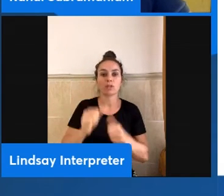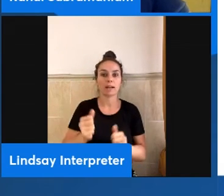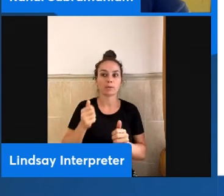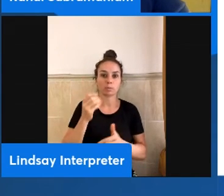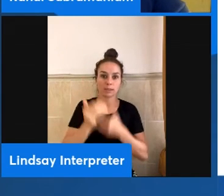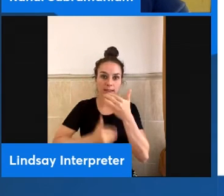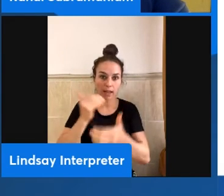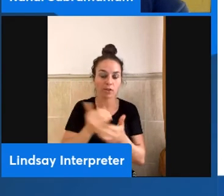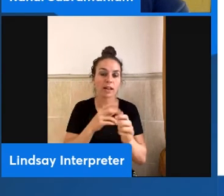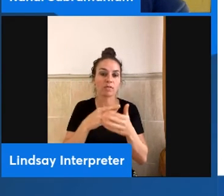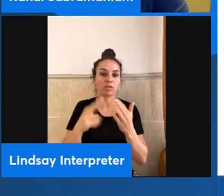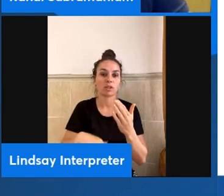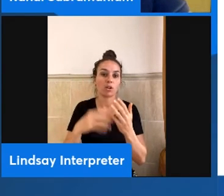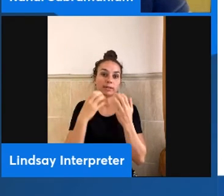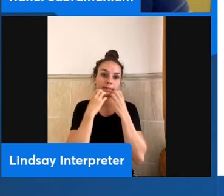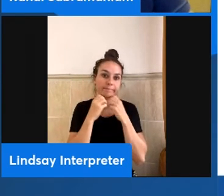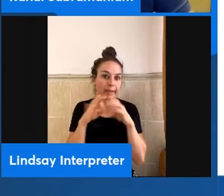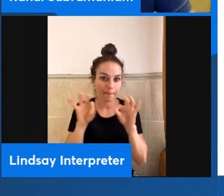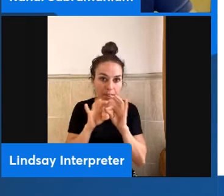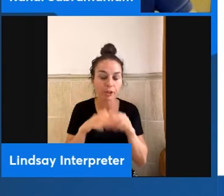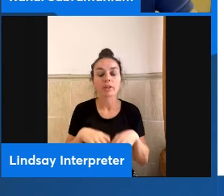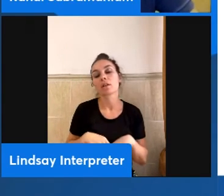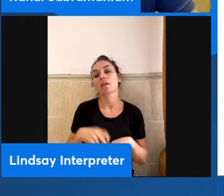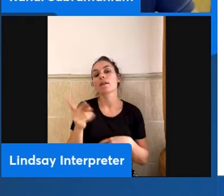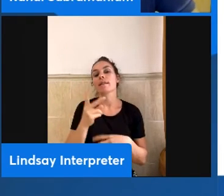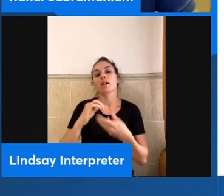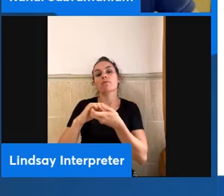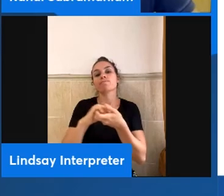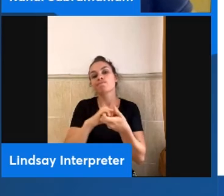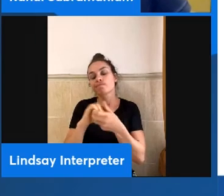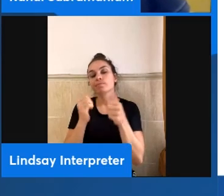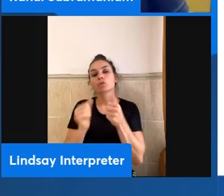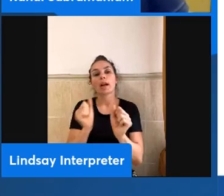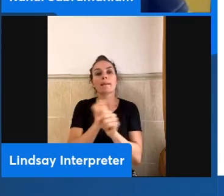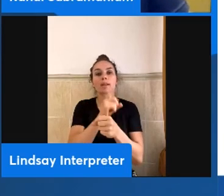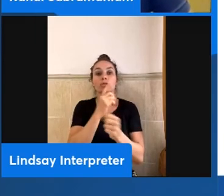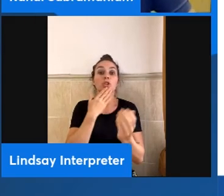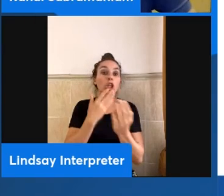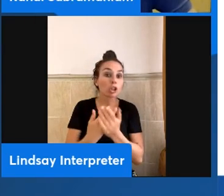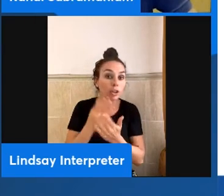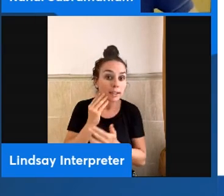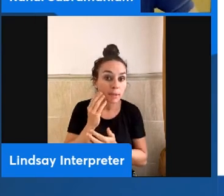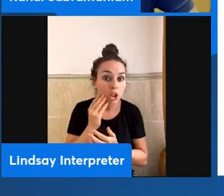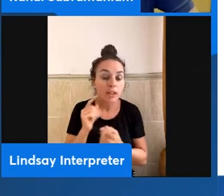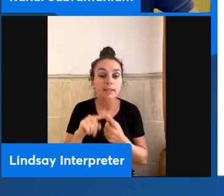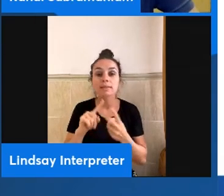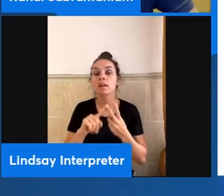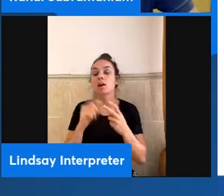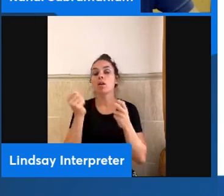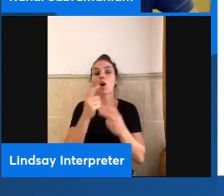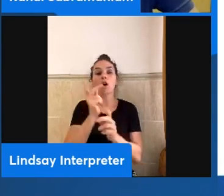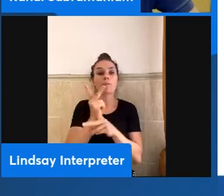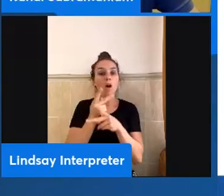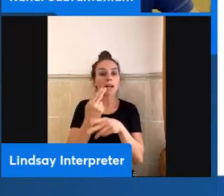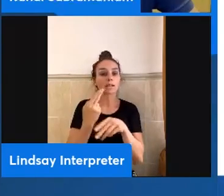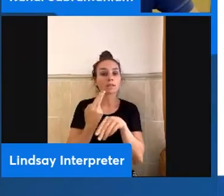matter, and that they're working together to make sure it's a really good experience, that all of the Elastic products run on